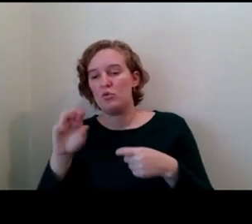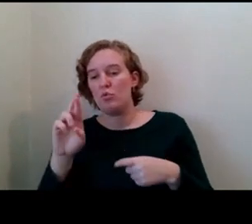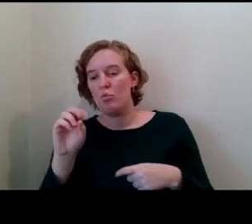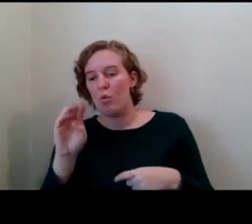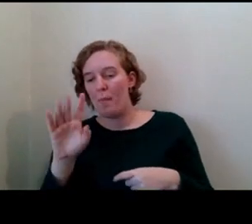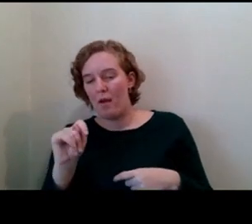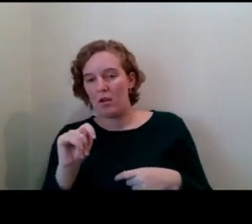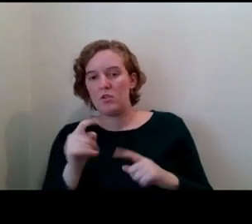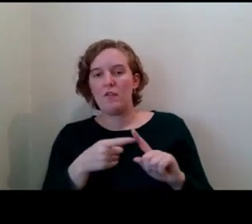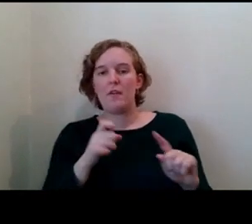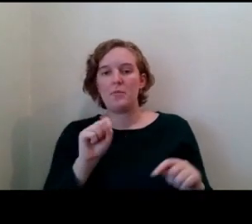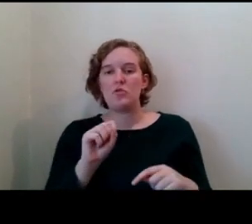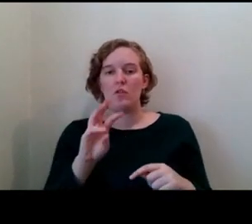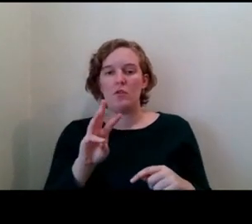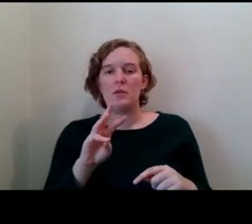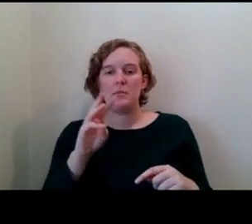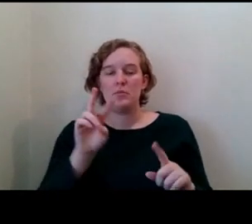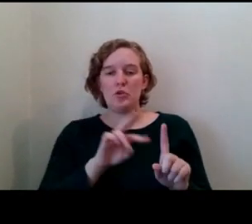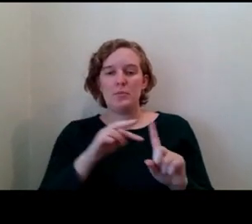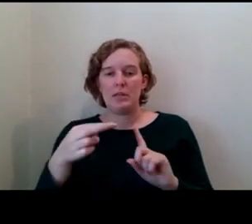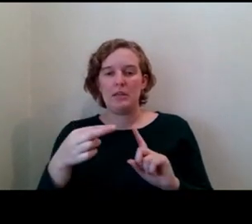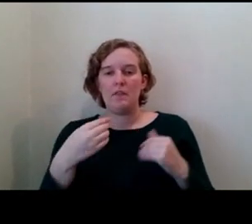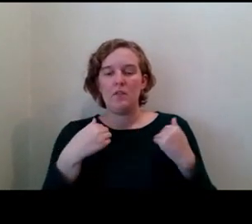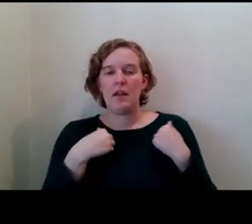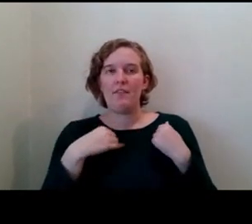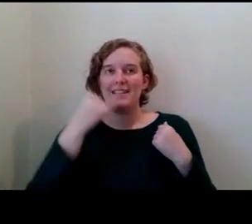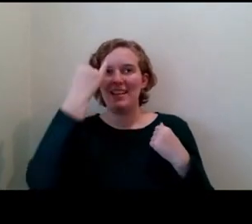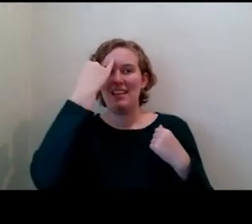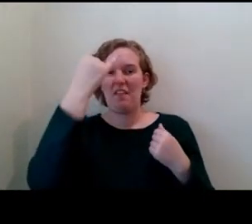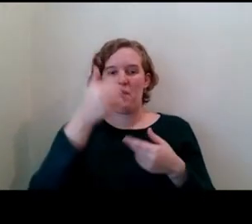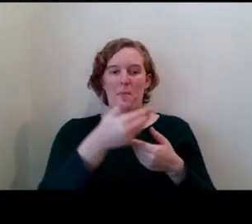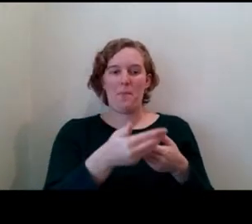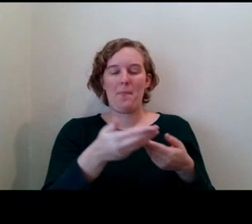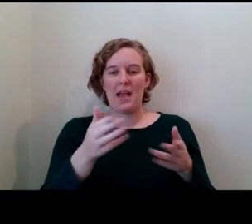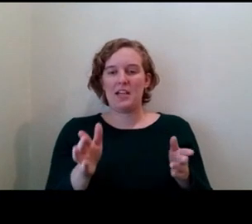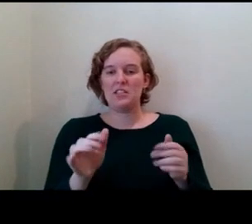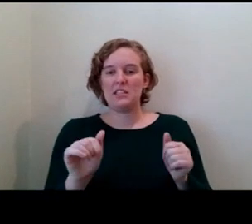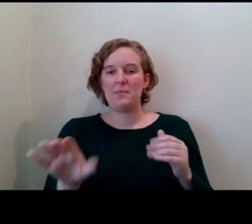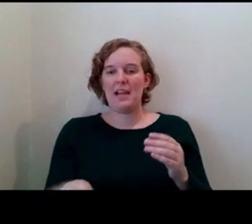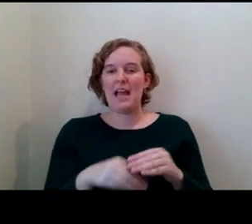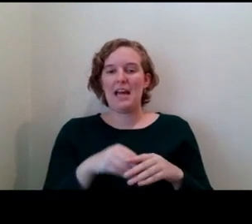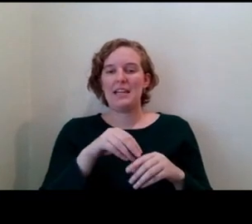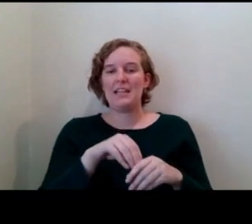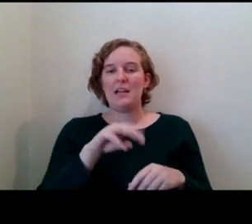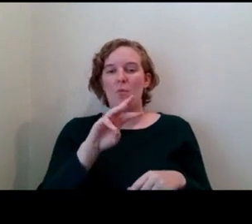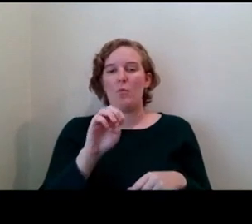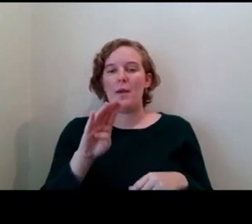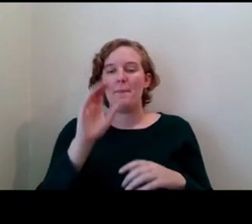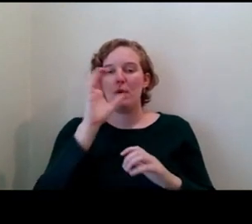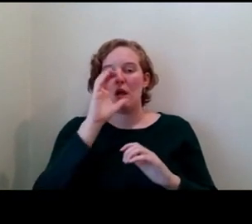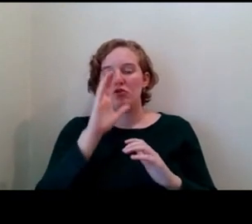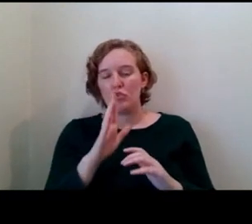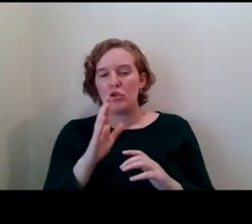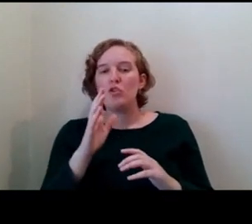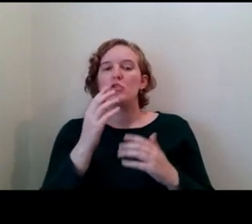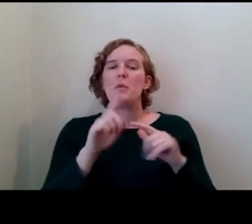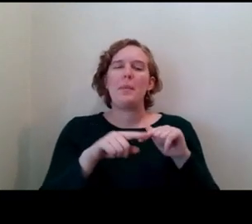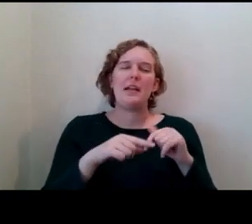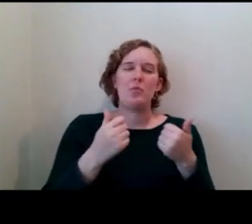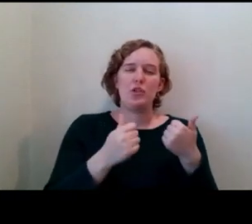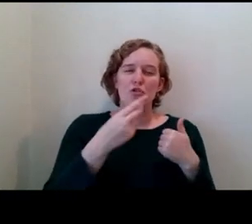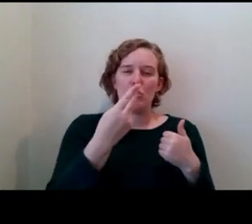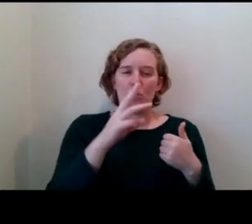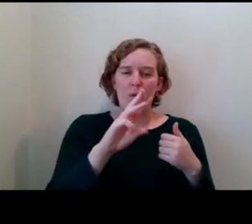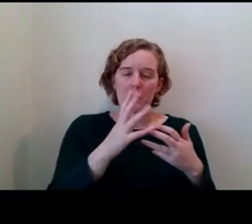And from a software perspective, we have this notion of packages that can be added in the web browser, so that depending on what hardware you want to use, you can make